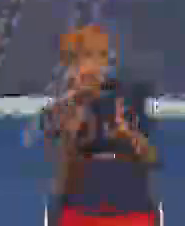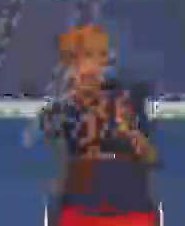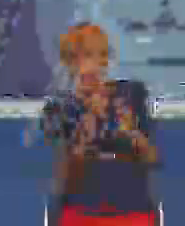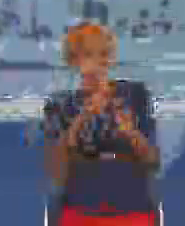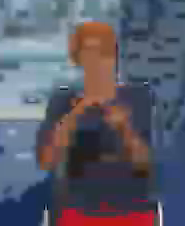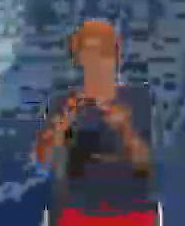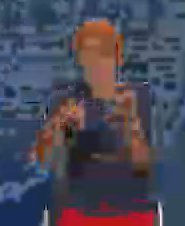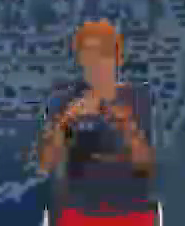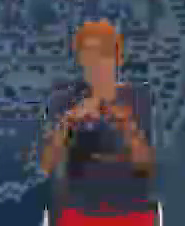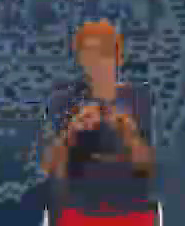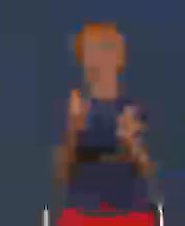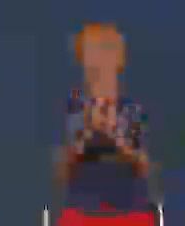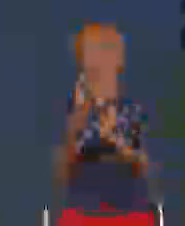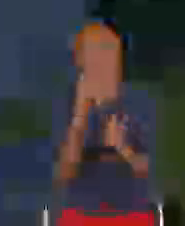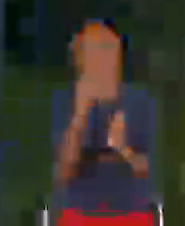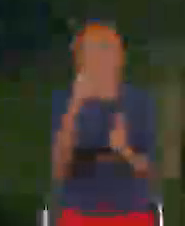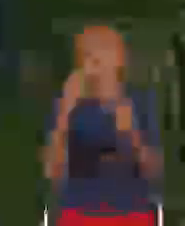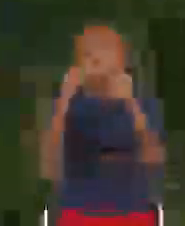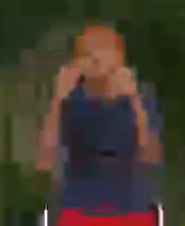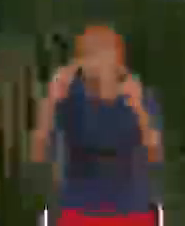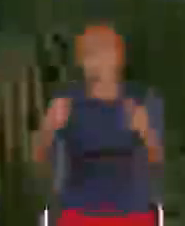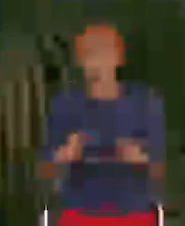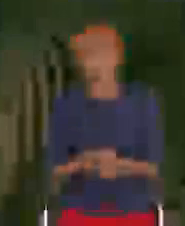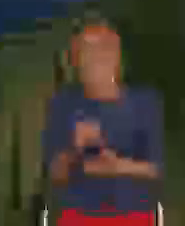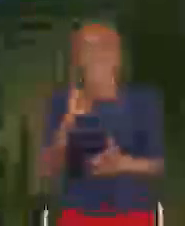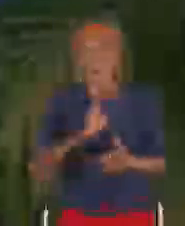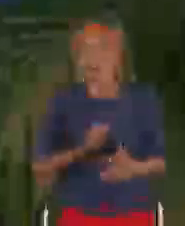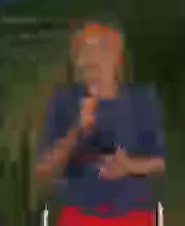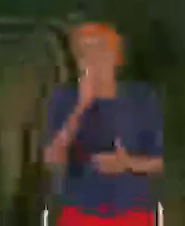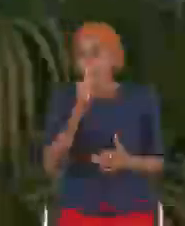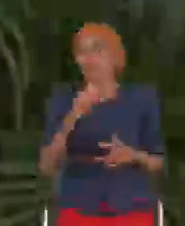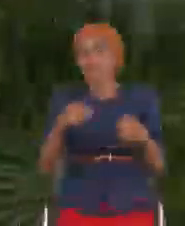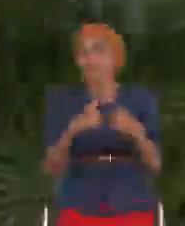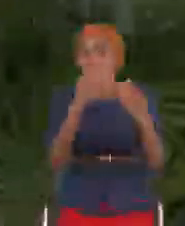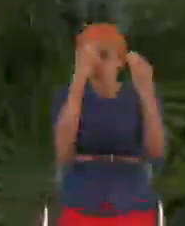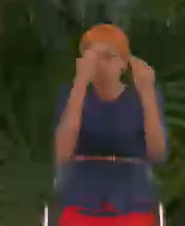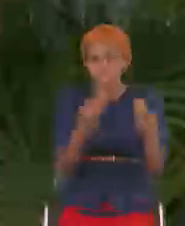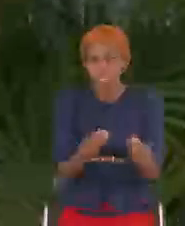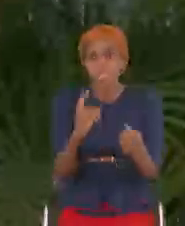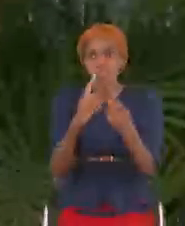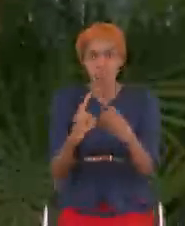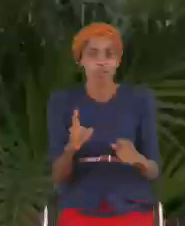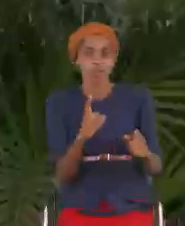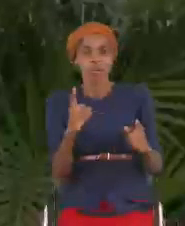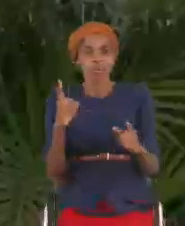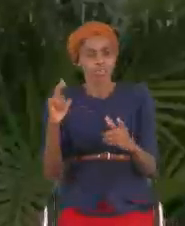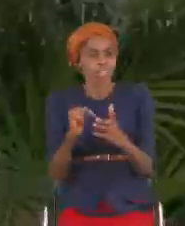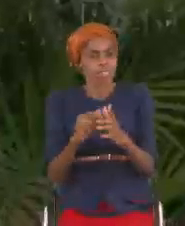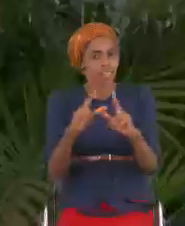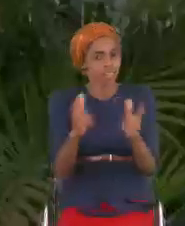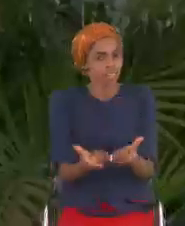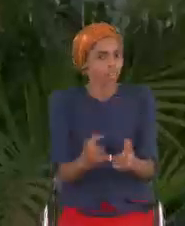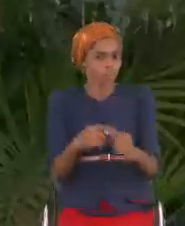mouth you had declared you were going to be loyal to that gang. But they're ruining